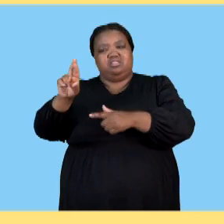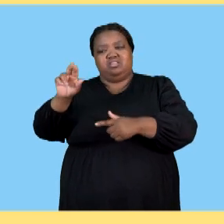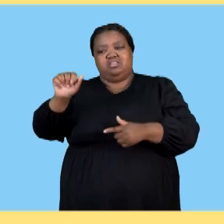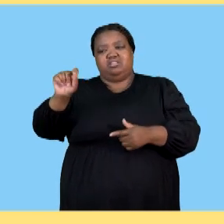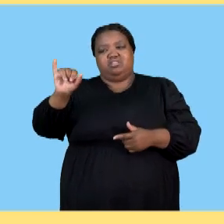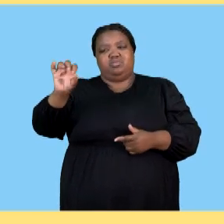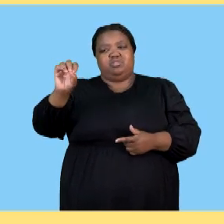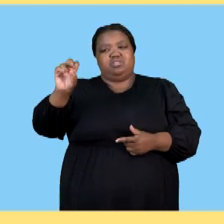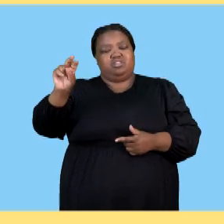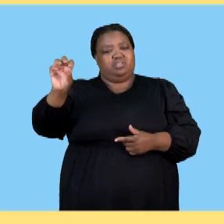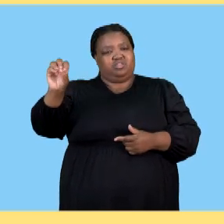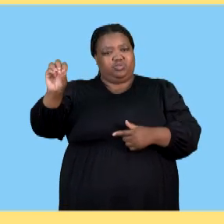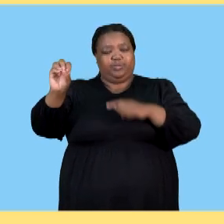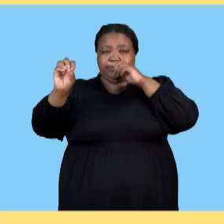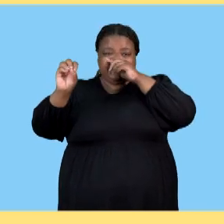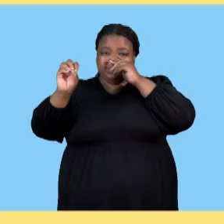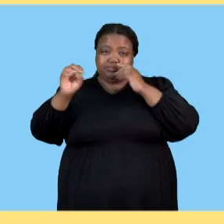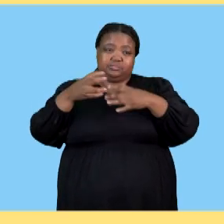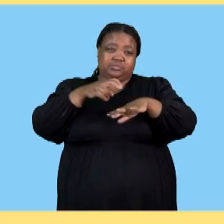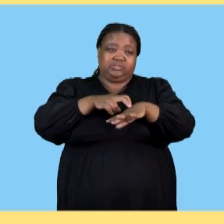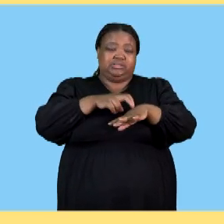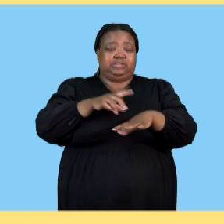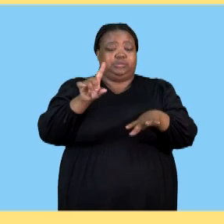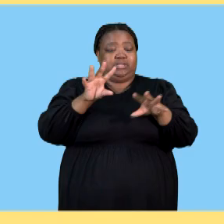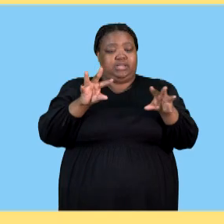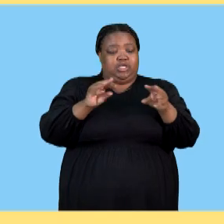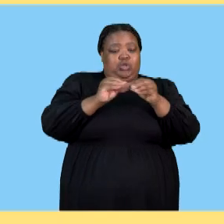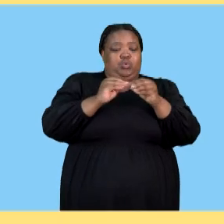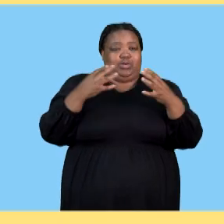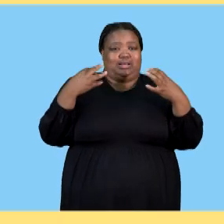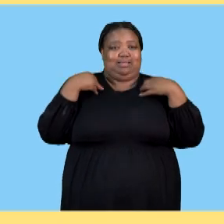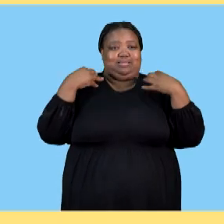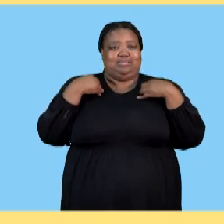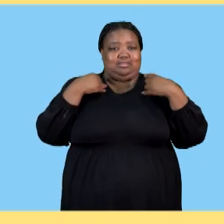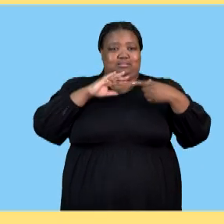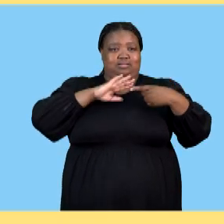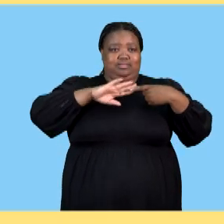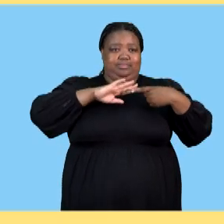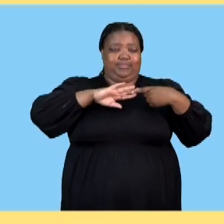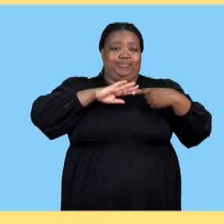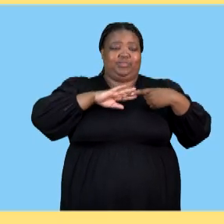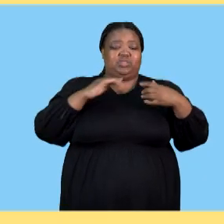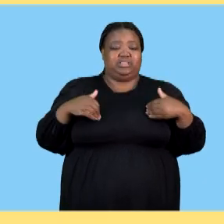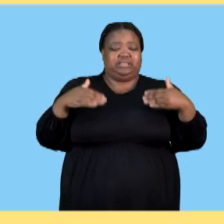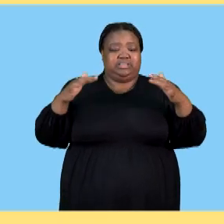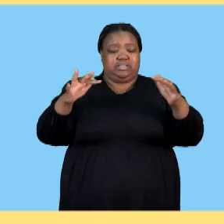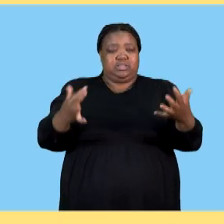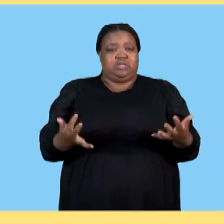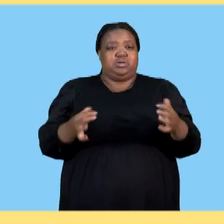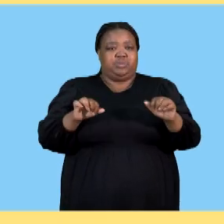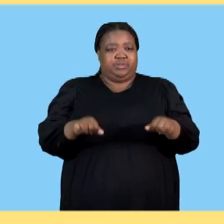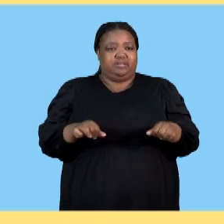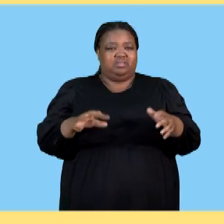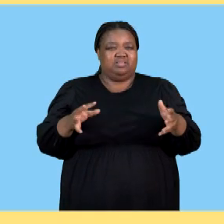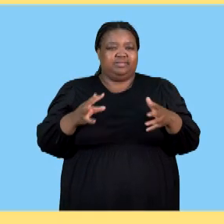the solvency ratio, we would definitely need to know our total assets. So to begin that with,